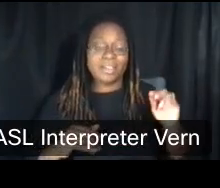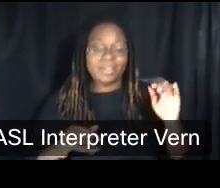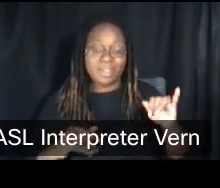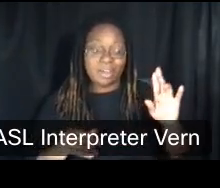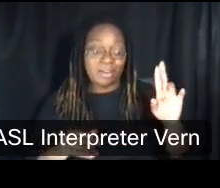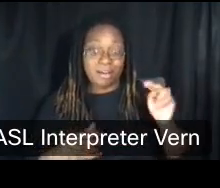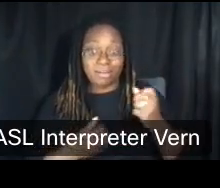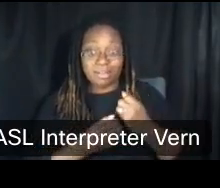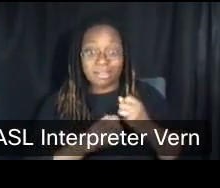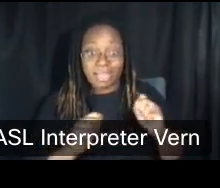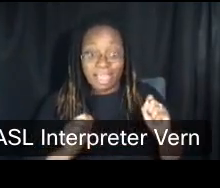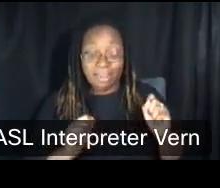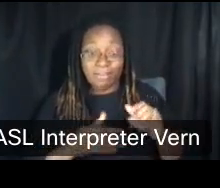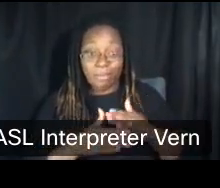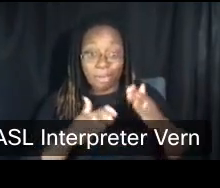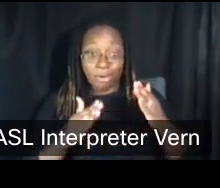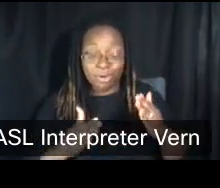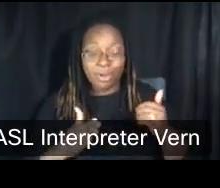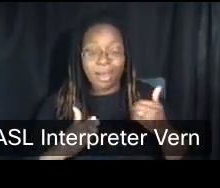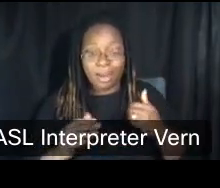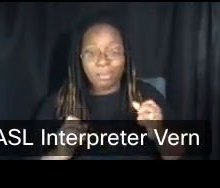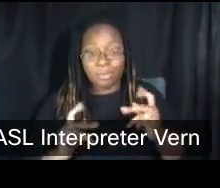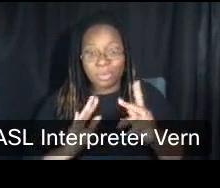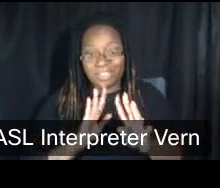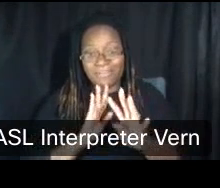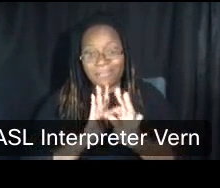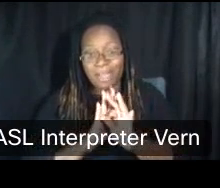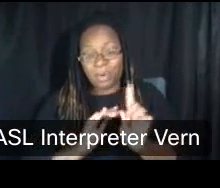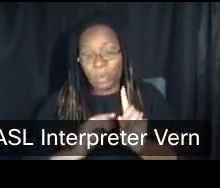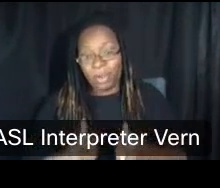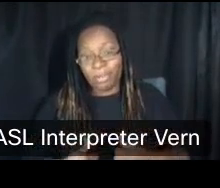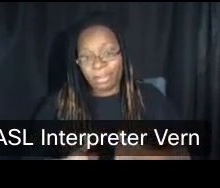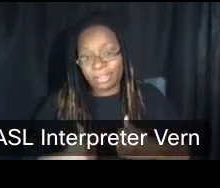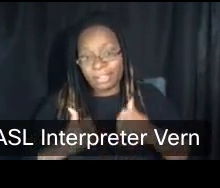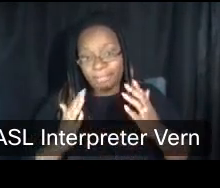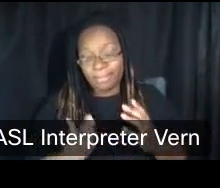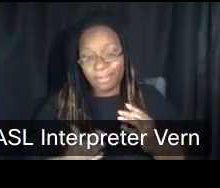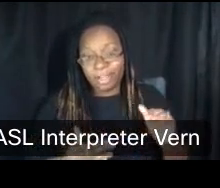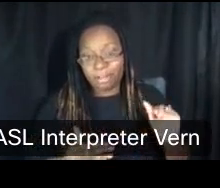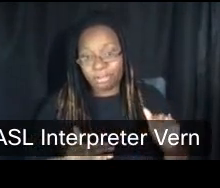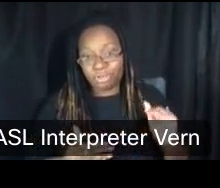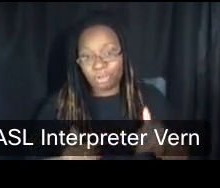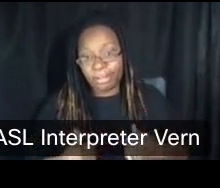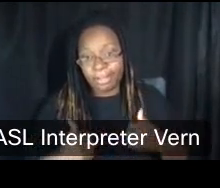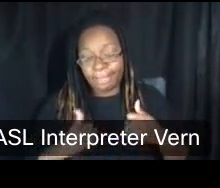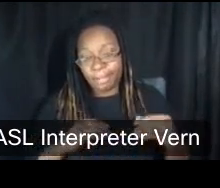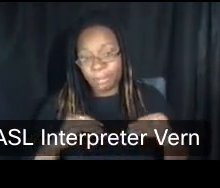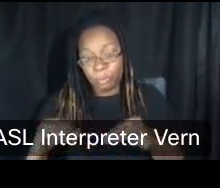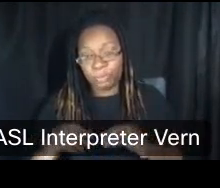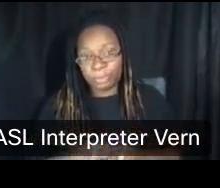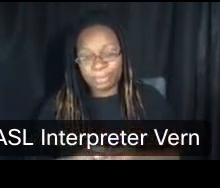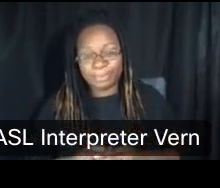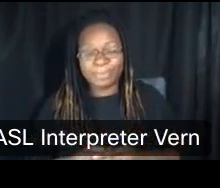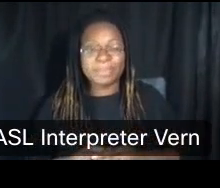ex-partner was able to locate the general area of where the survivor and the child had moved to.